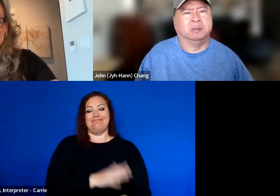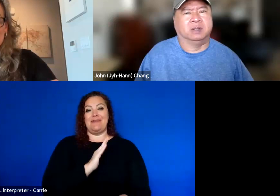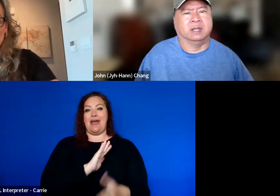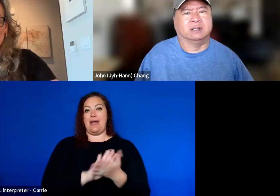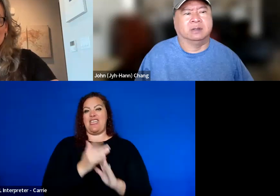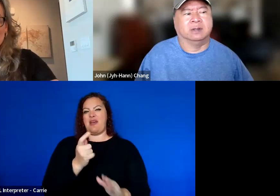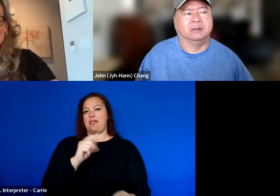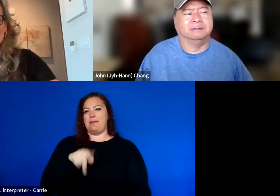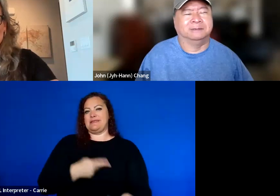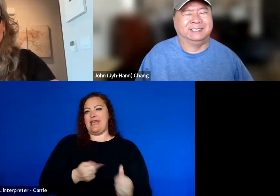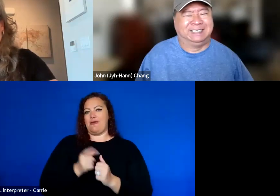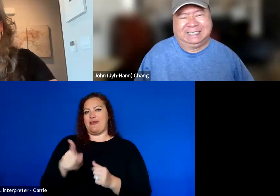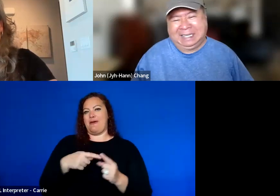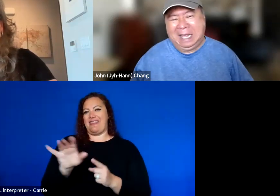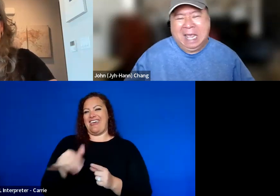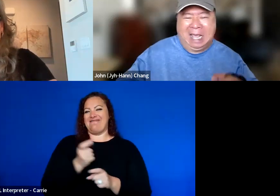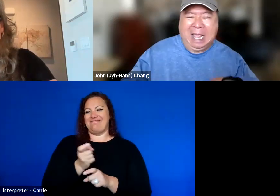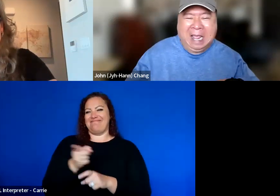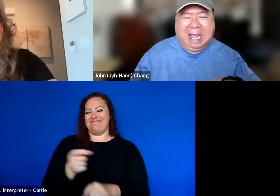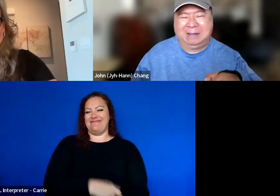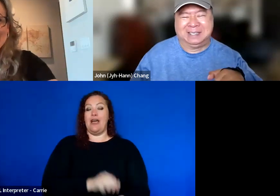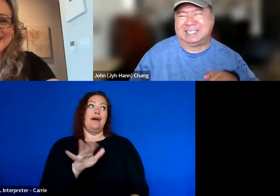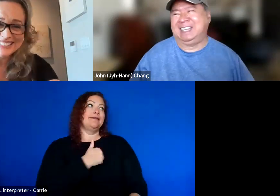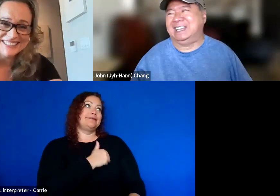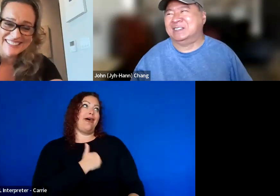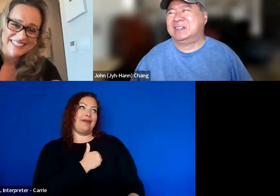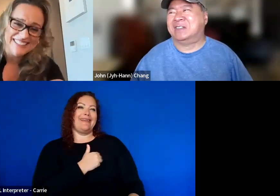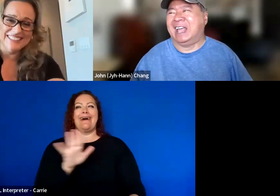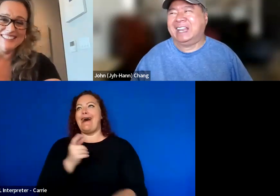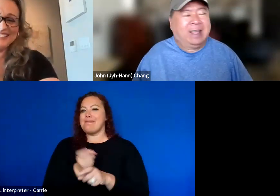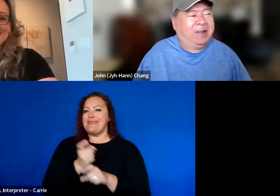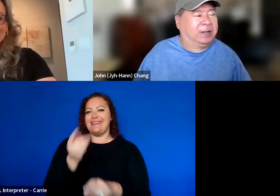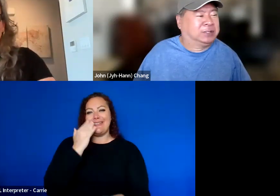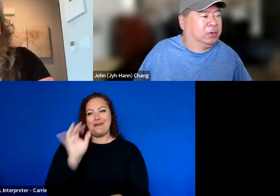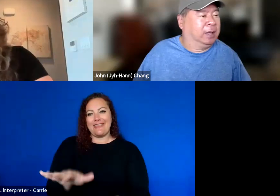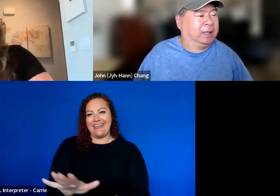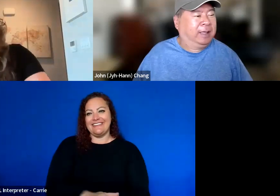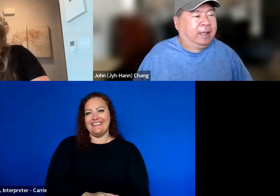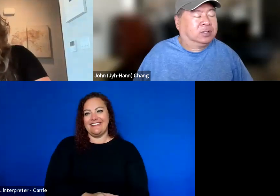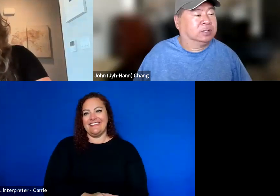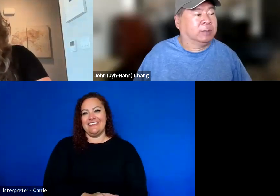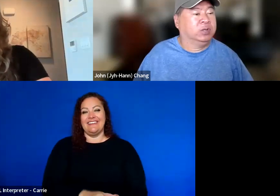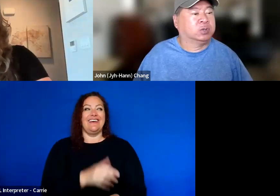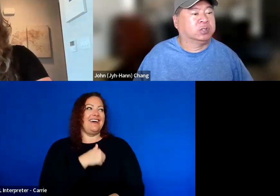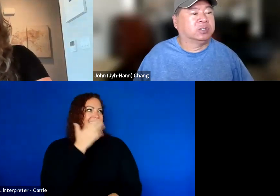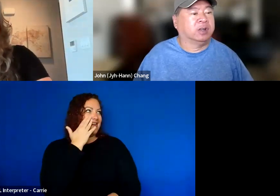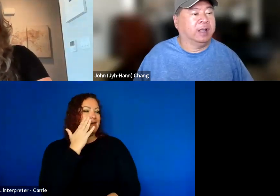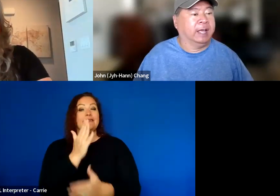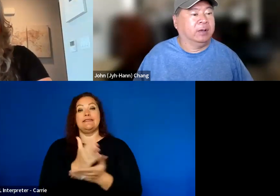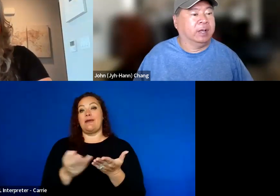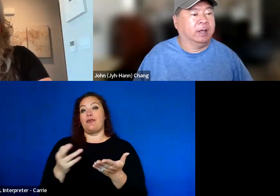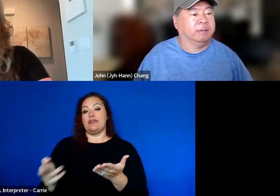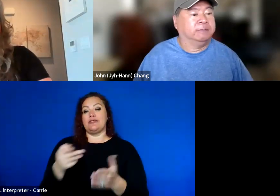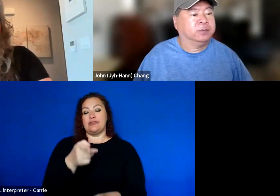upset with her about that, though. No. Sorry. I'm just kidding you. You know that. All right, I so know, I know. so some resources are